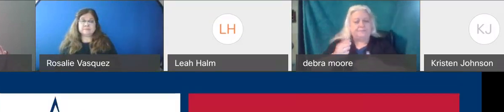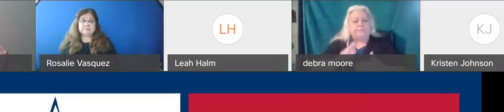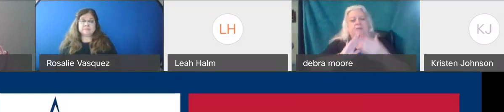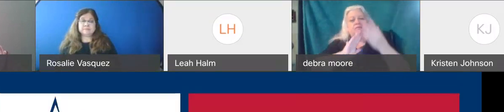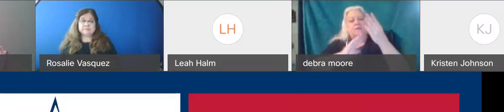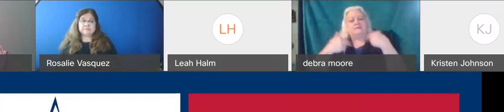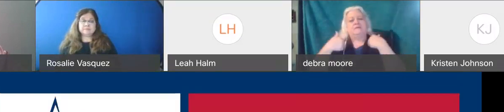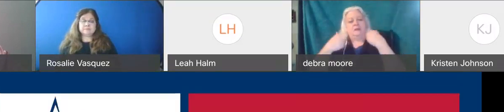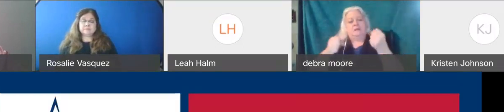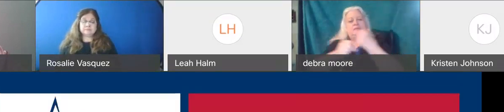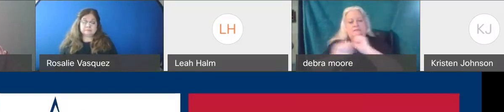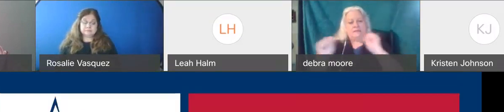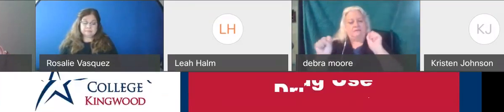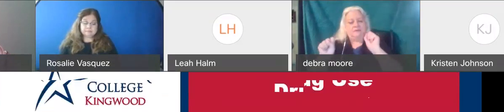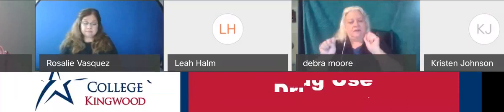and Safety Code.